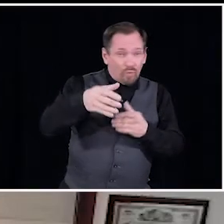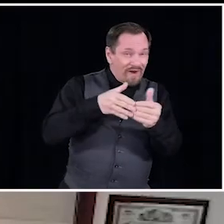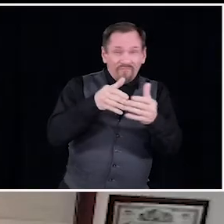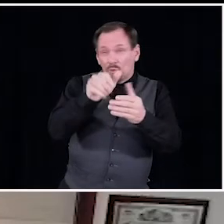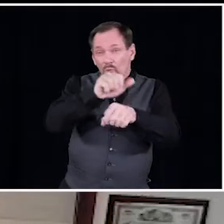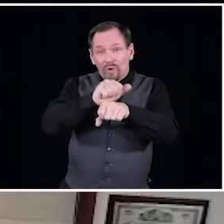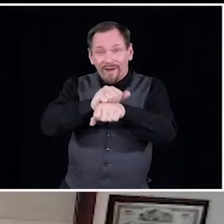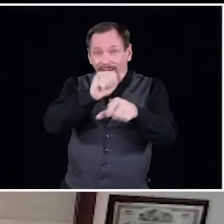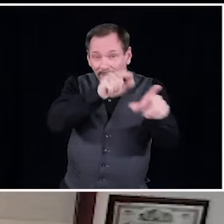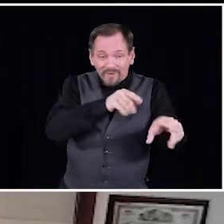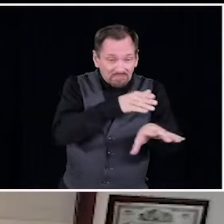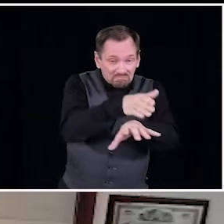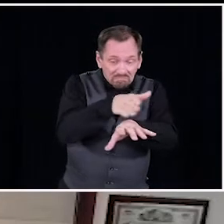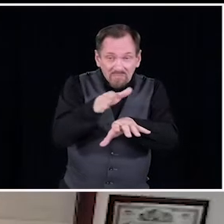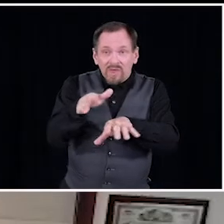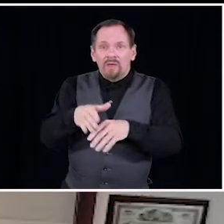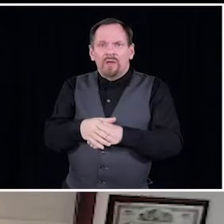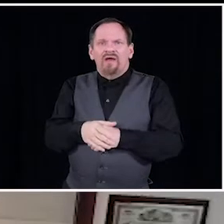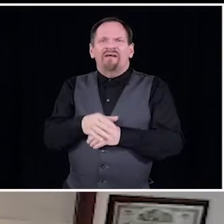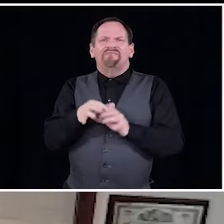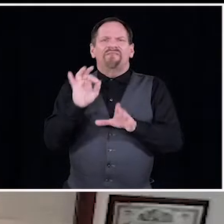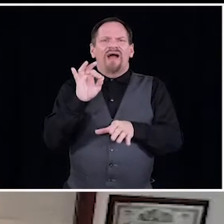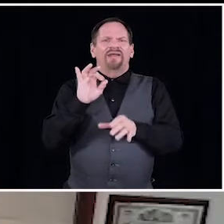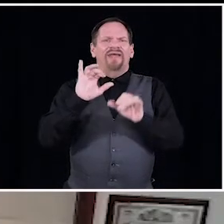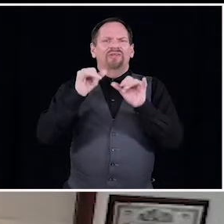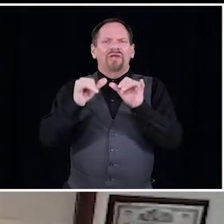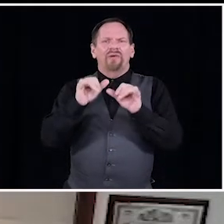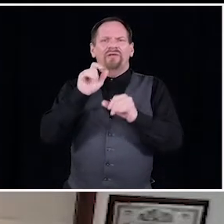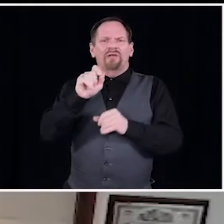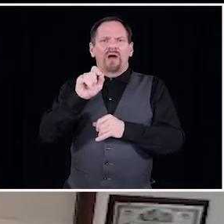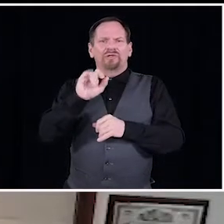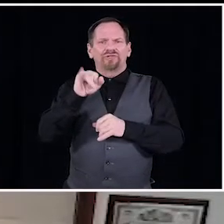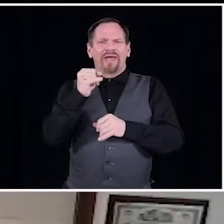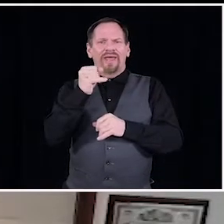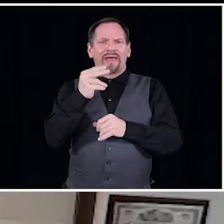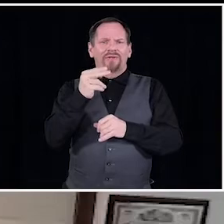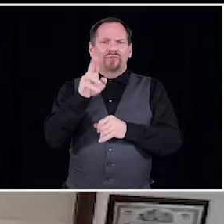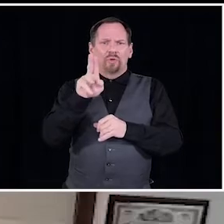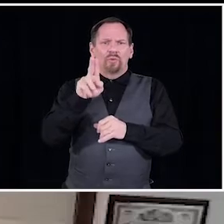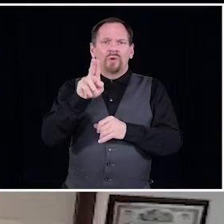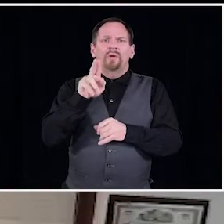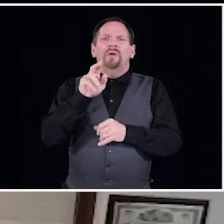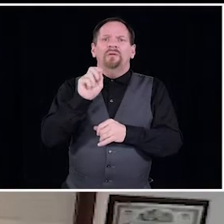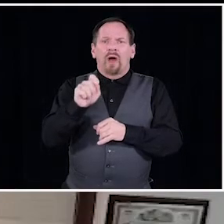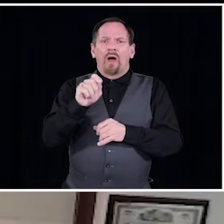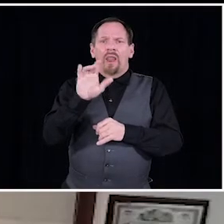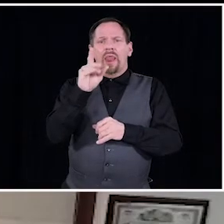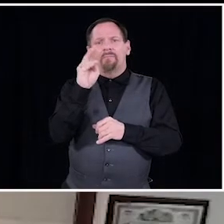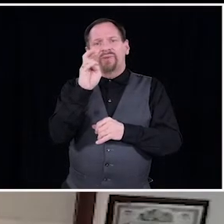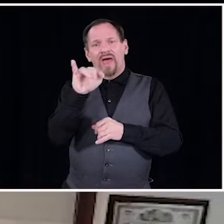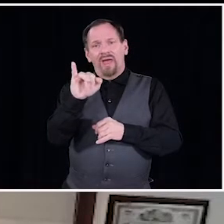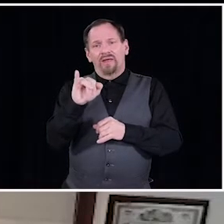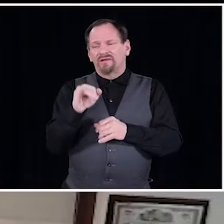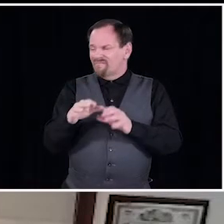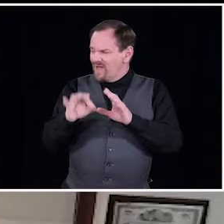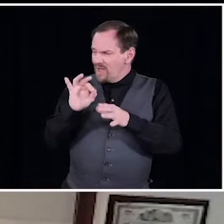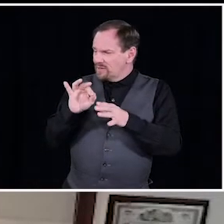what you do. Check out the engineering.jhu.com alumni tab to find ways to connect and get